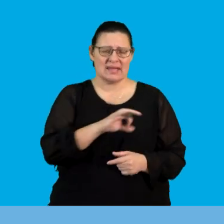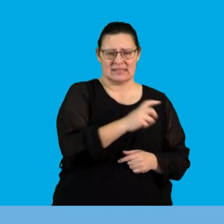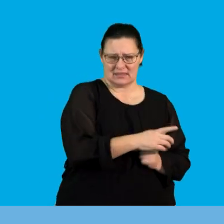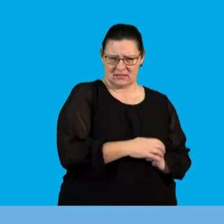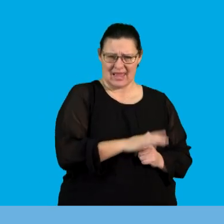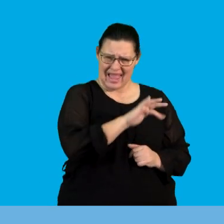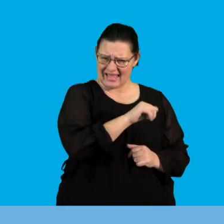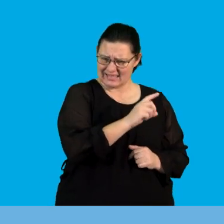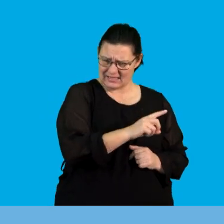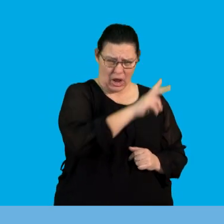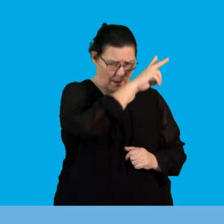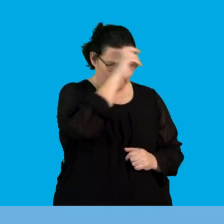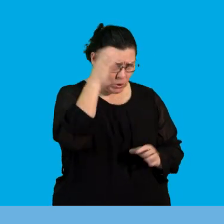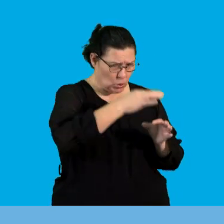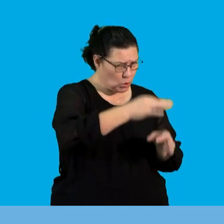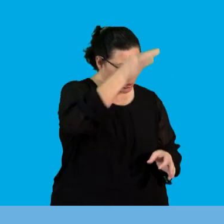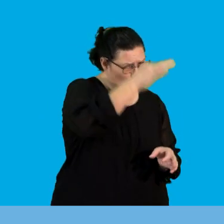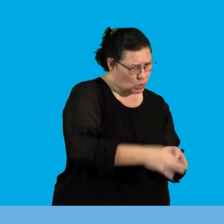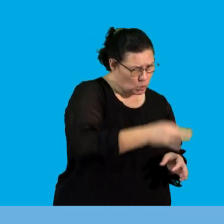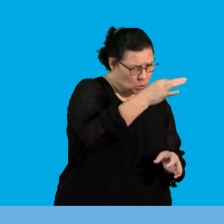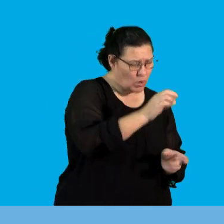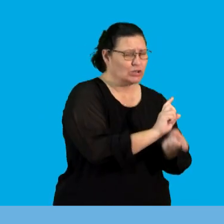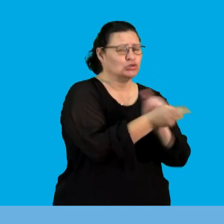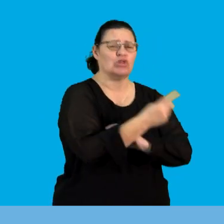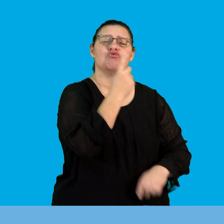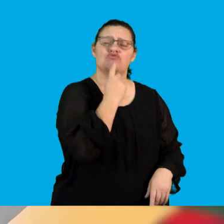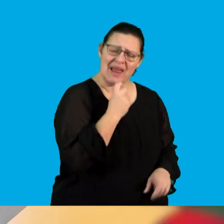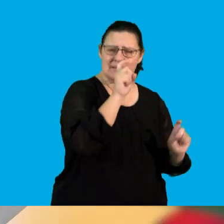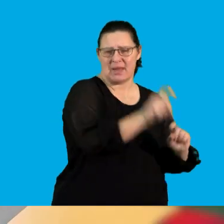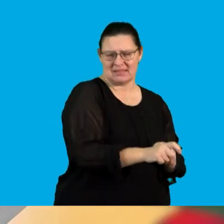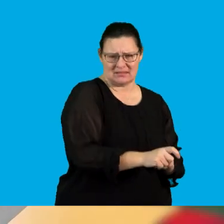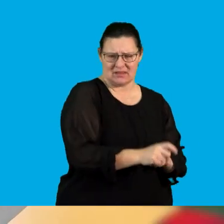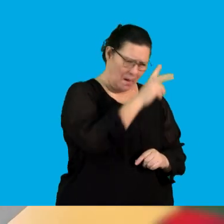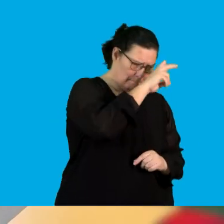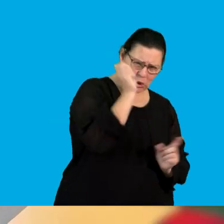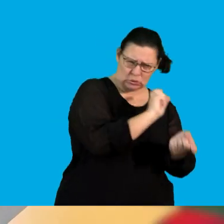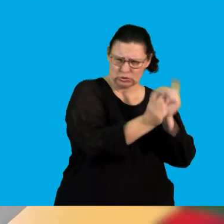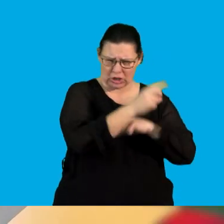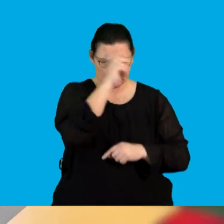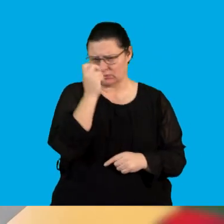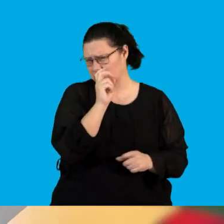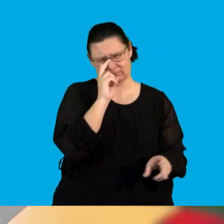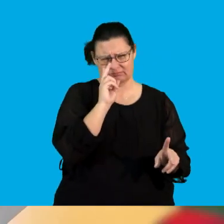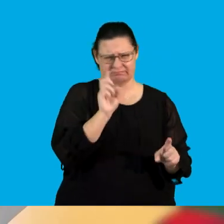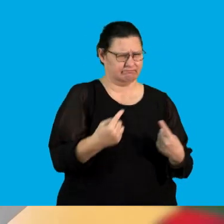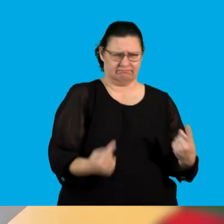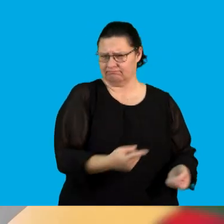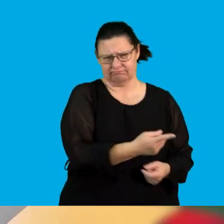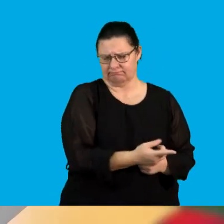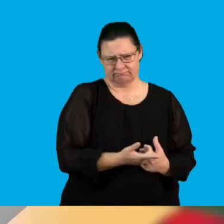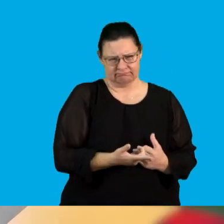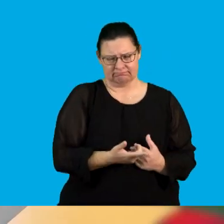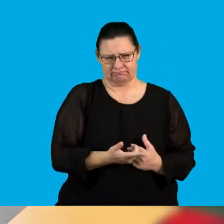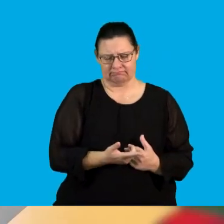So acid are going to turn a blue litmus paper red according to the properties of the acid. Or if